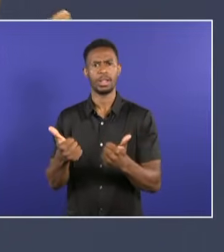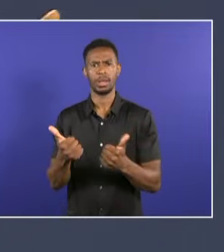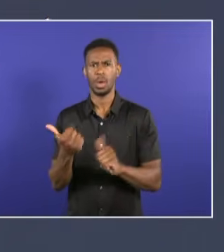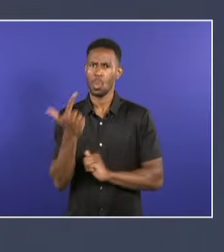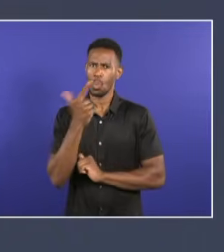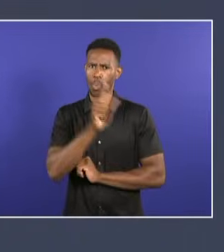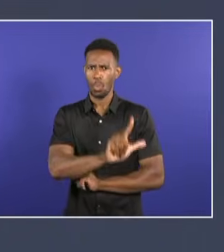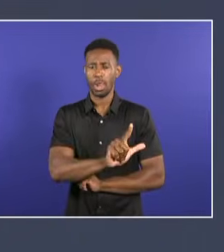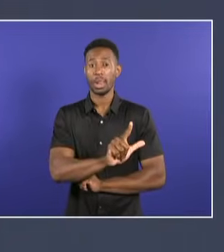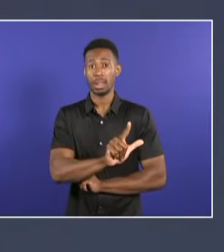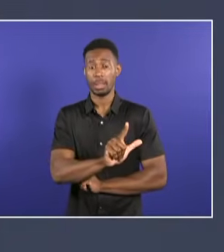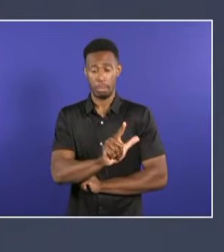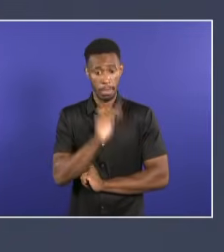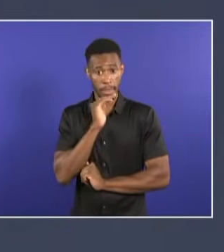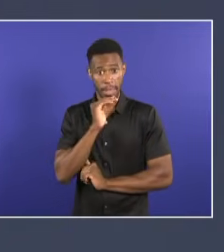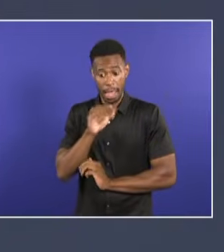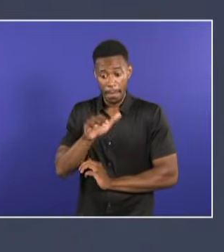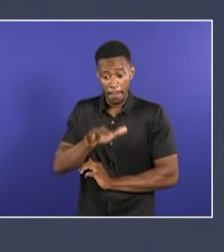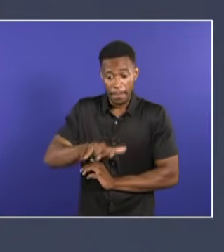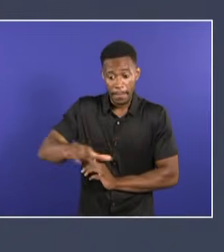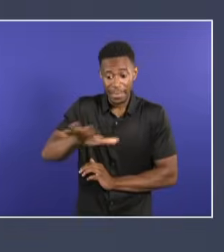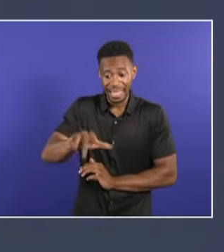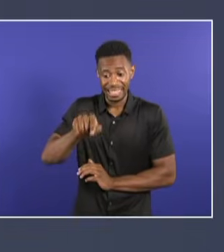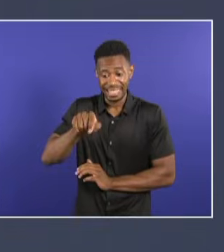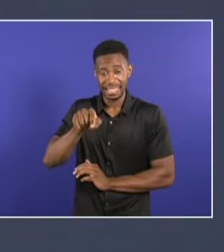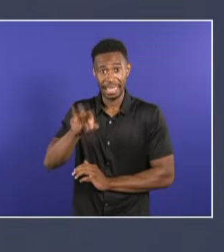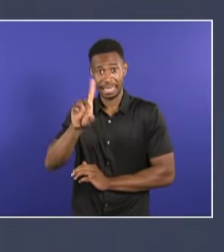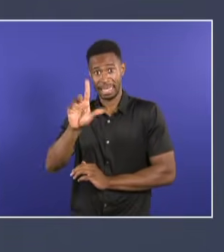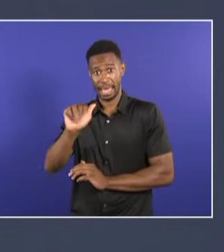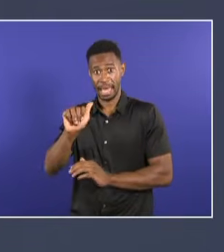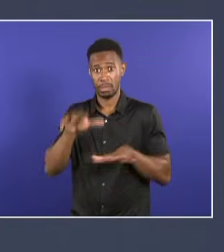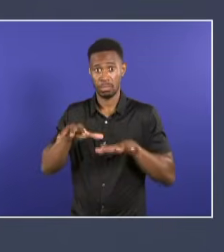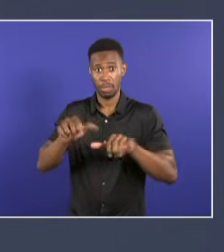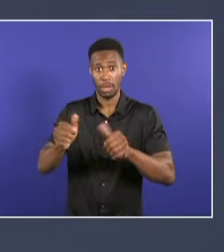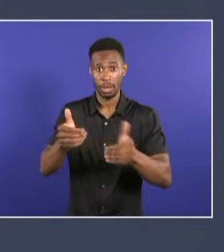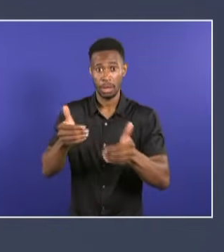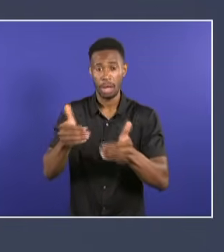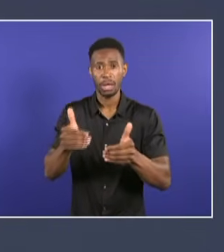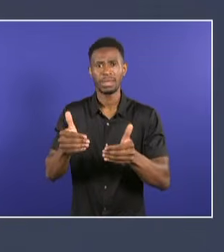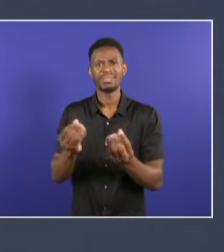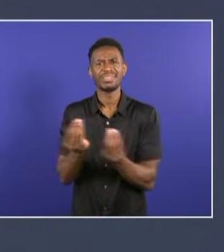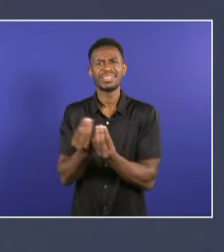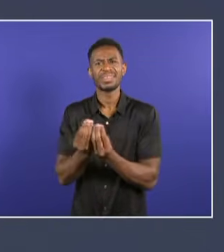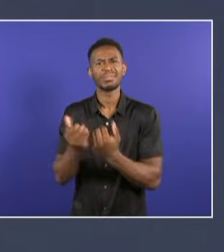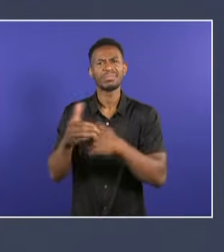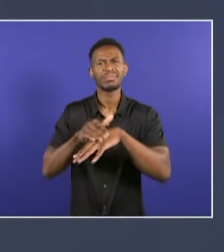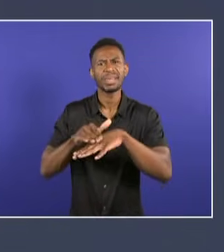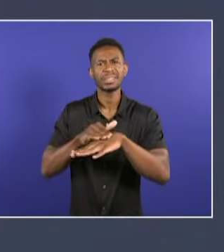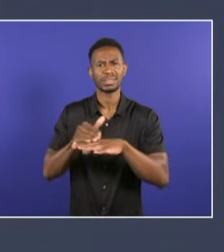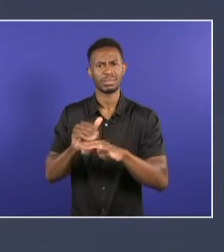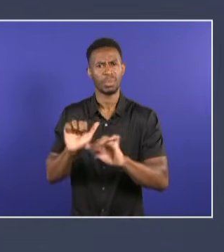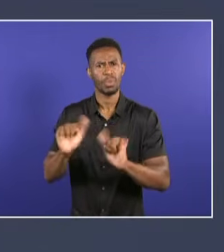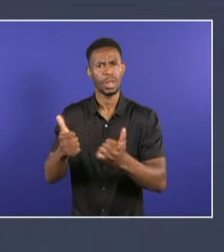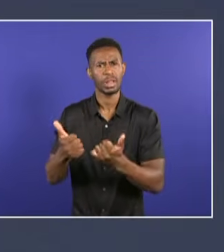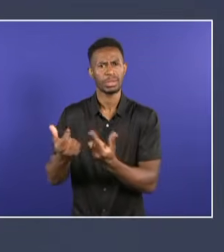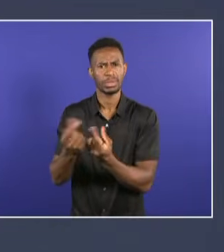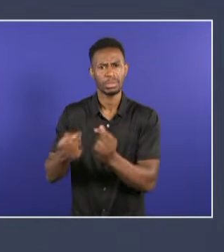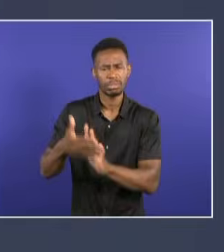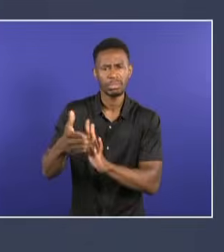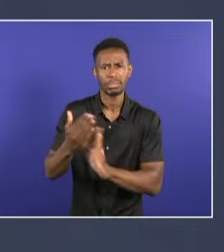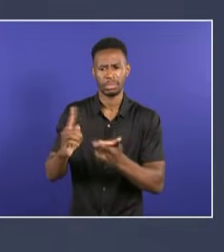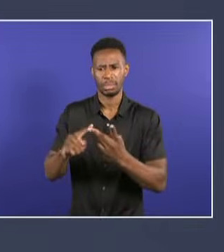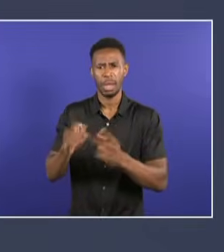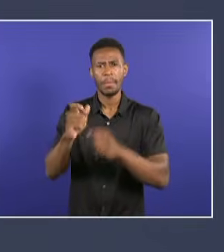Where the DA governs, the basics work. Budgets are managed responsibly. Competent people are